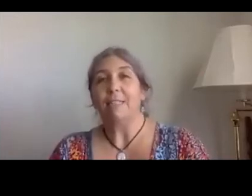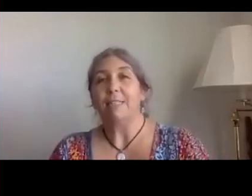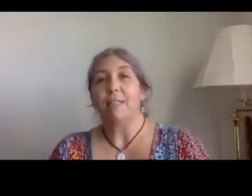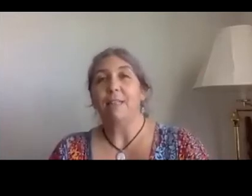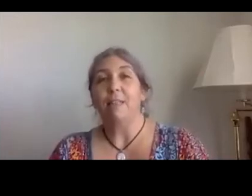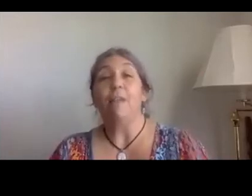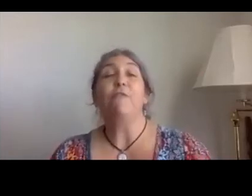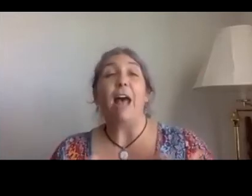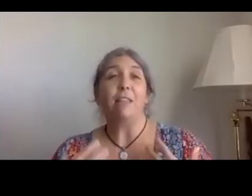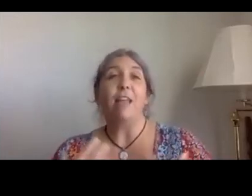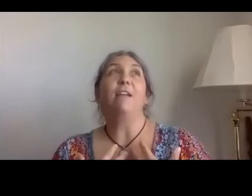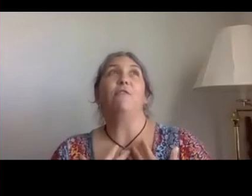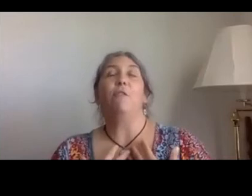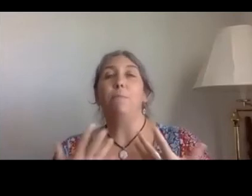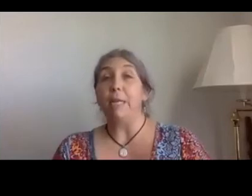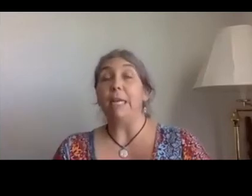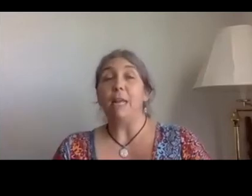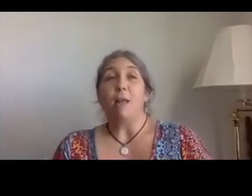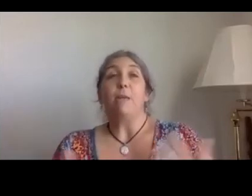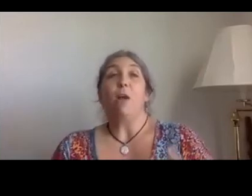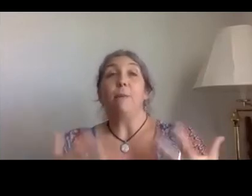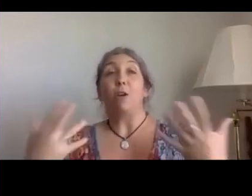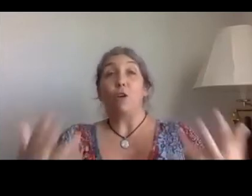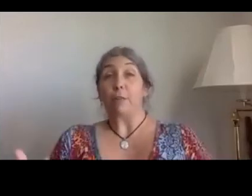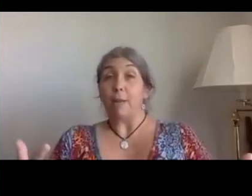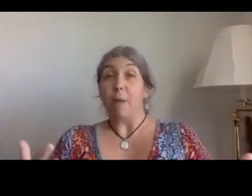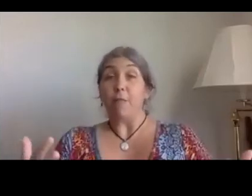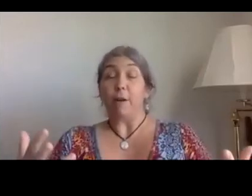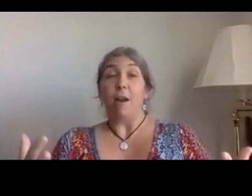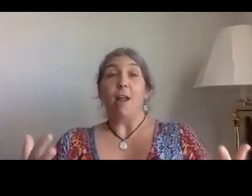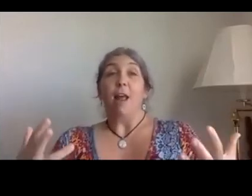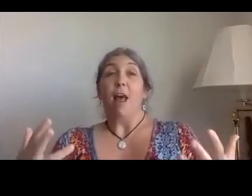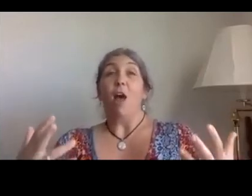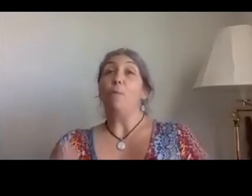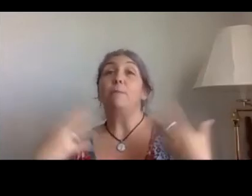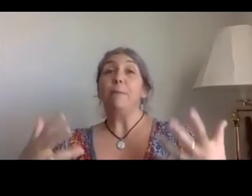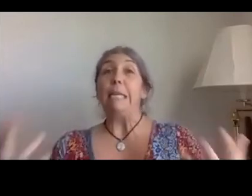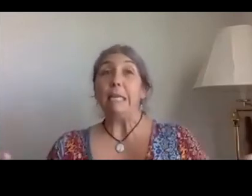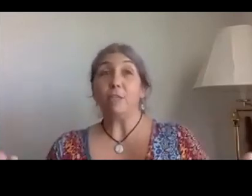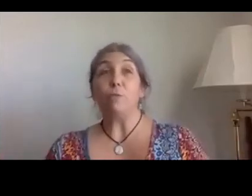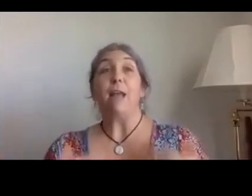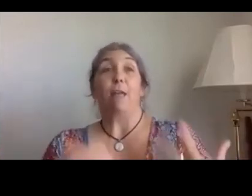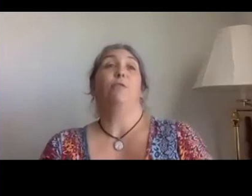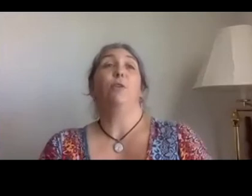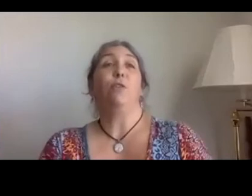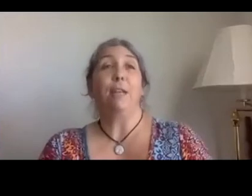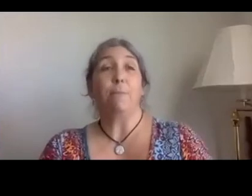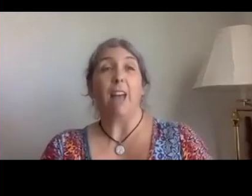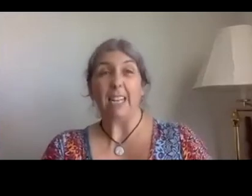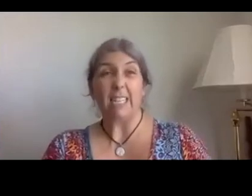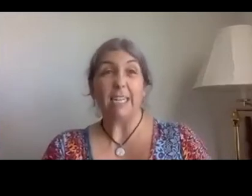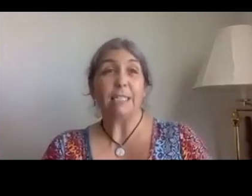And the fact that for me, becoming a nursing mother helped me to get through